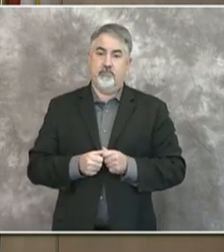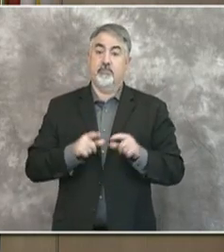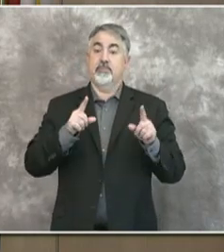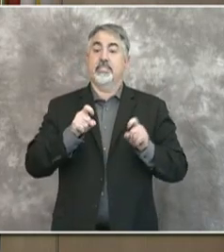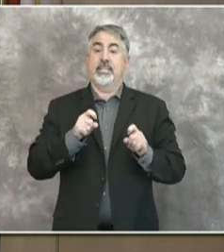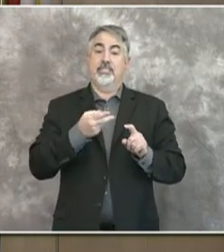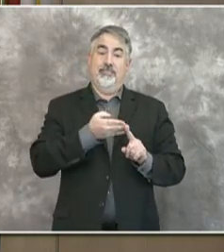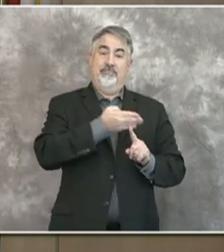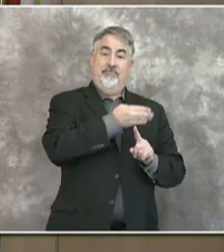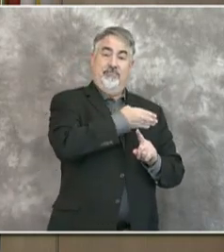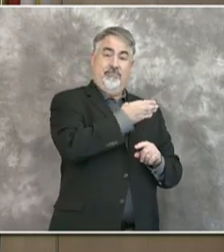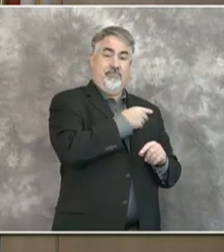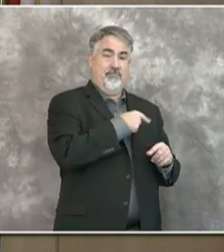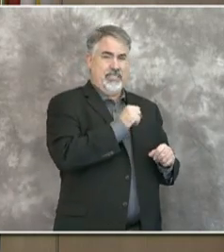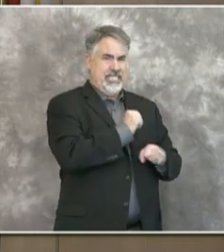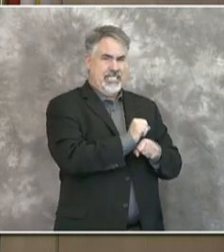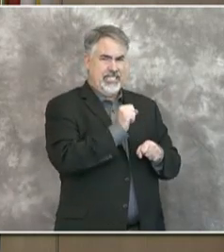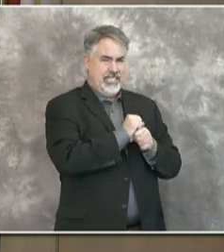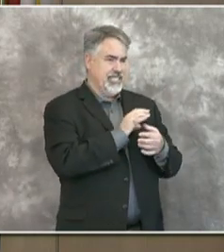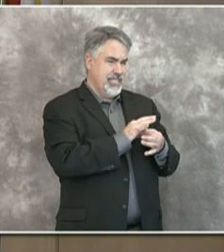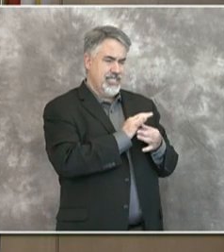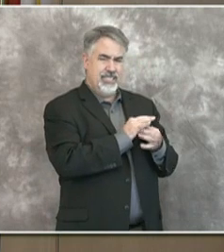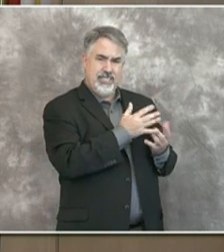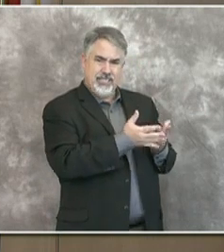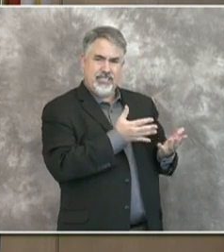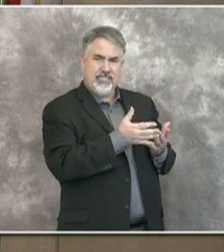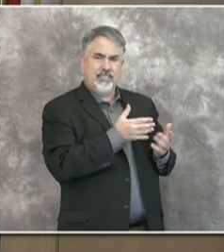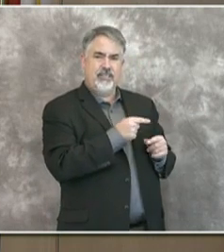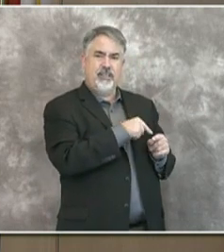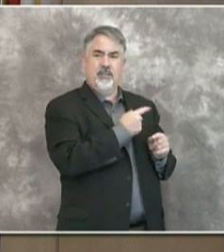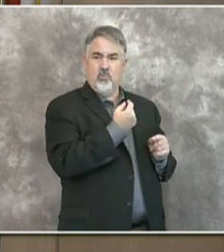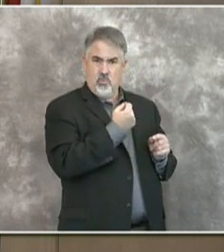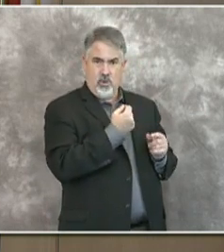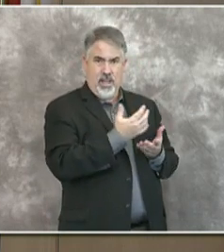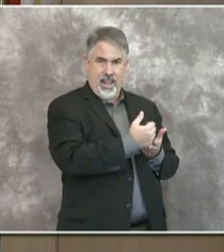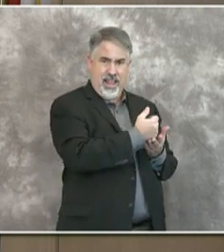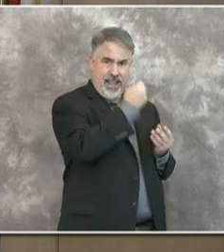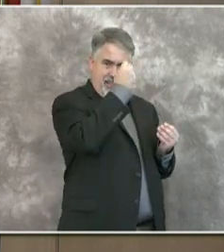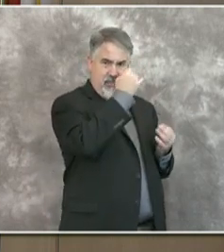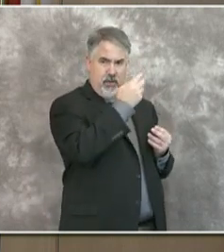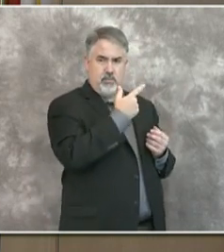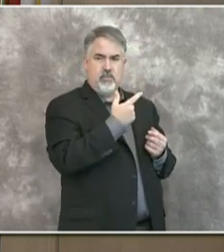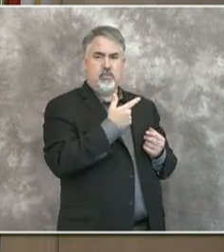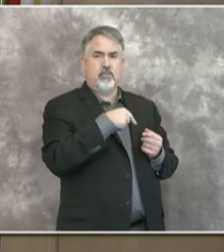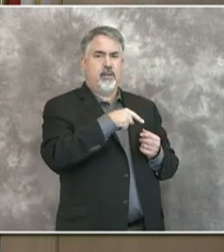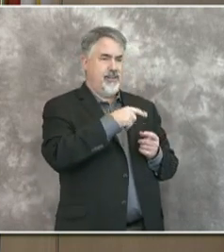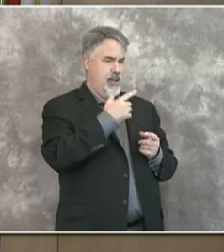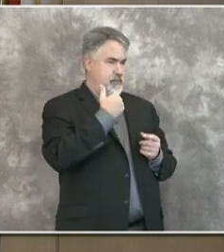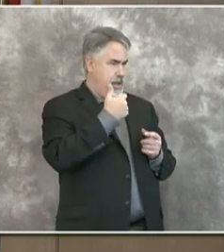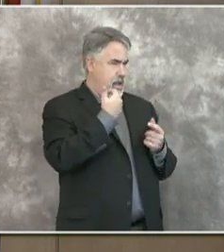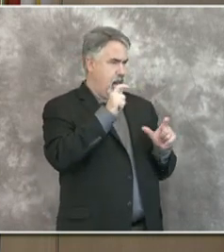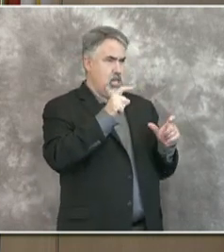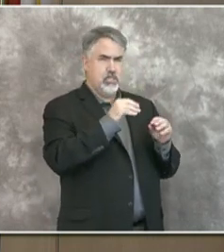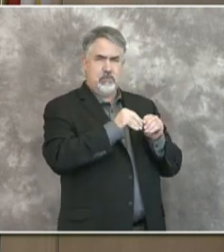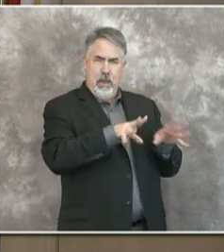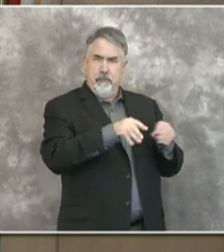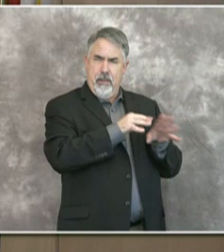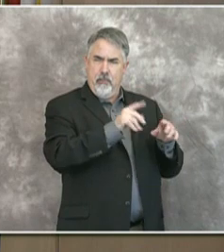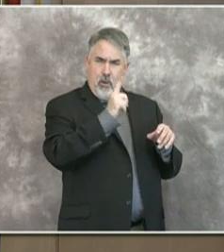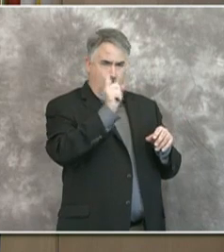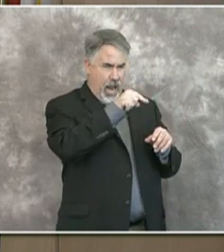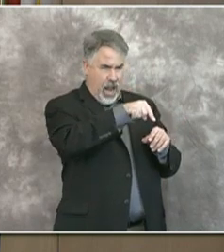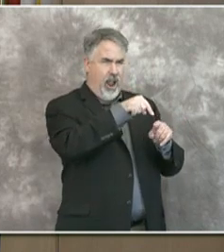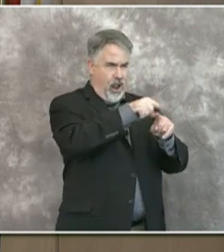in hand in gathering the data that allows us to hone in on hotspots. So both those hotspots, be it in business